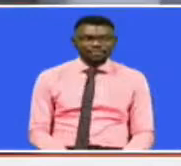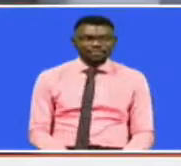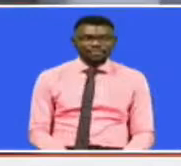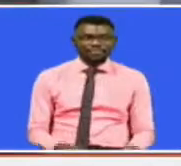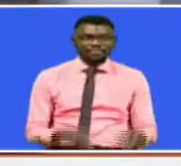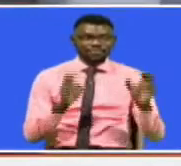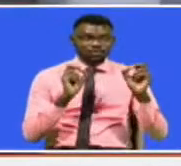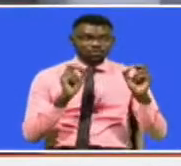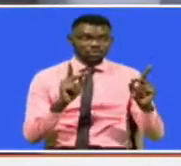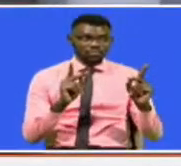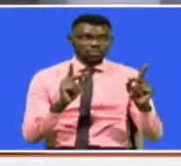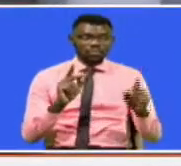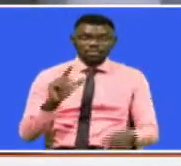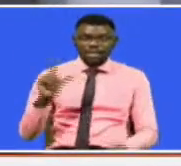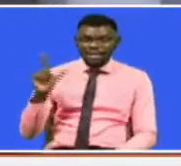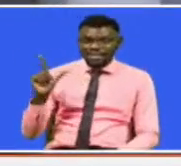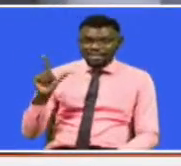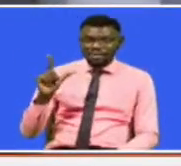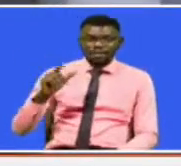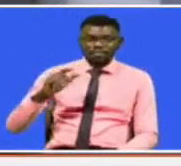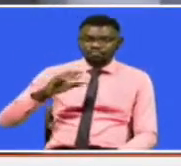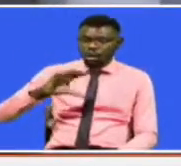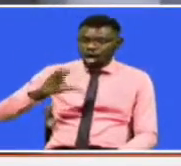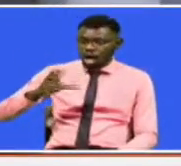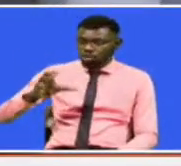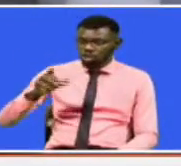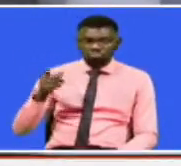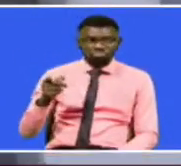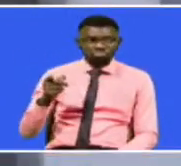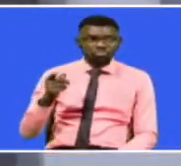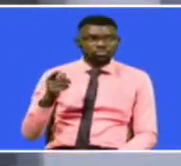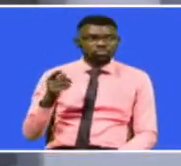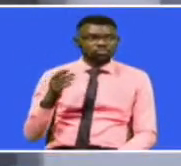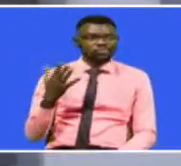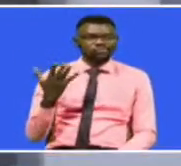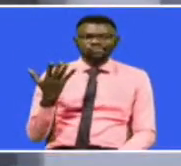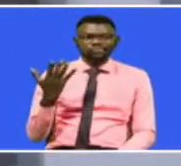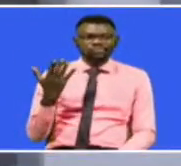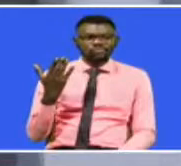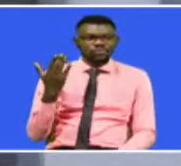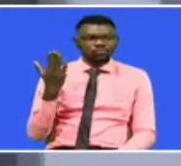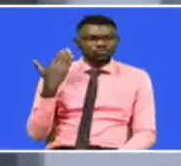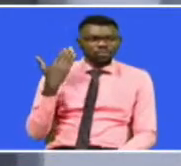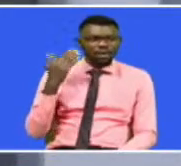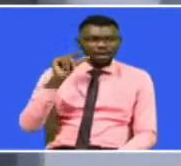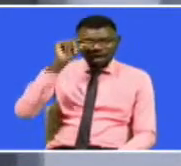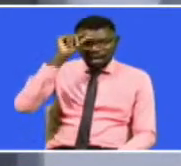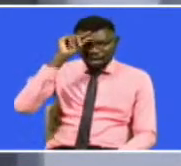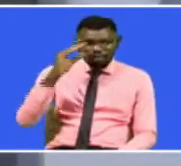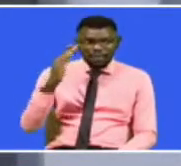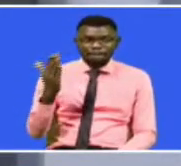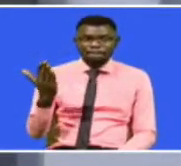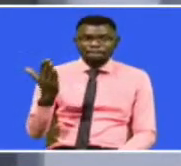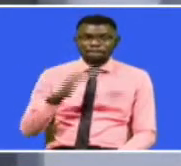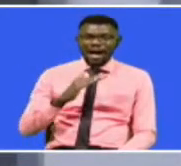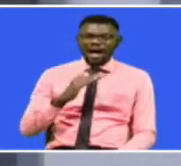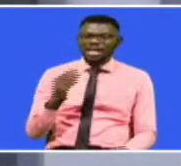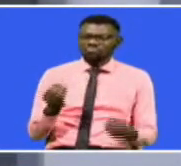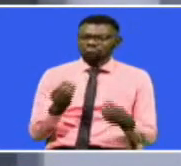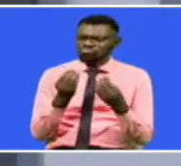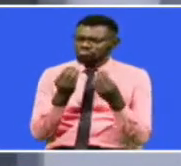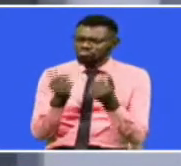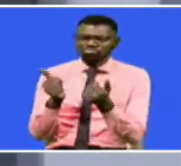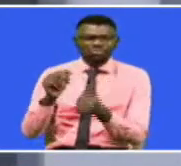Right, so Laikipia is one of the counties where a former governor bounced back after beating the current governor, Ndiritu